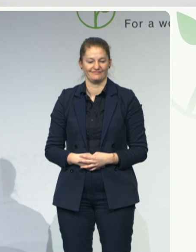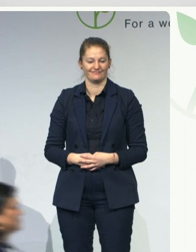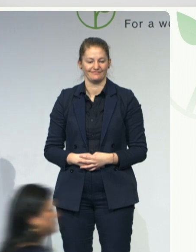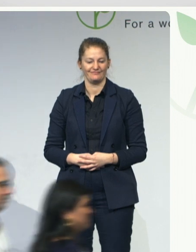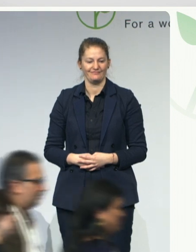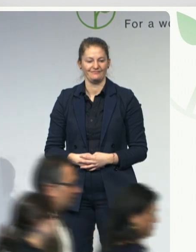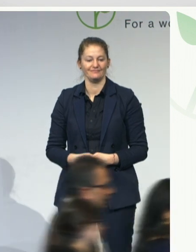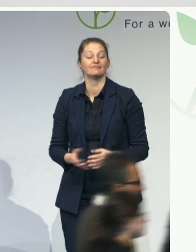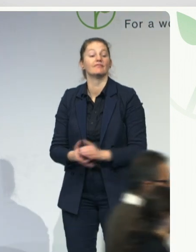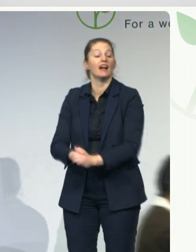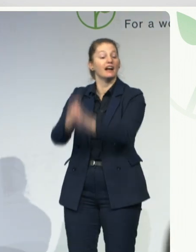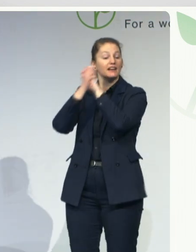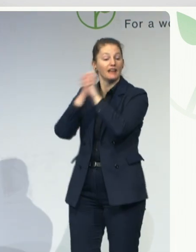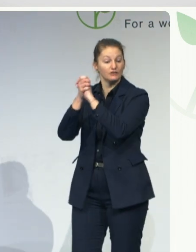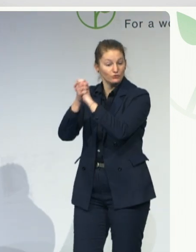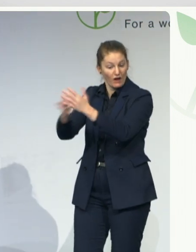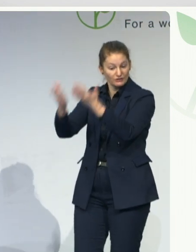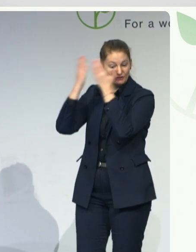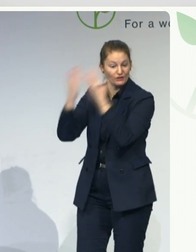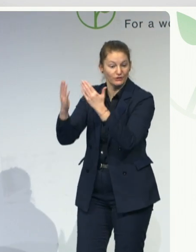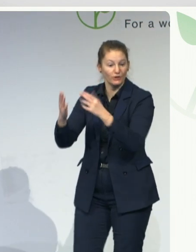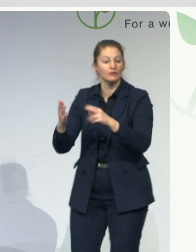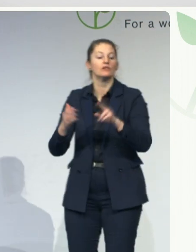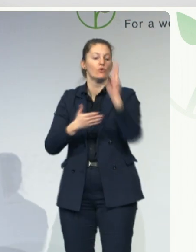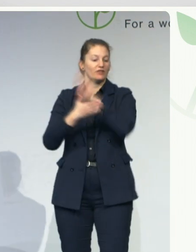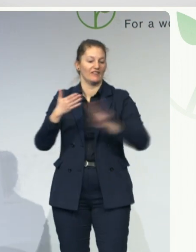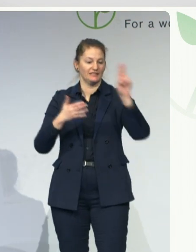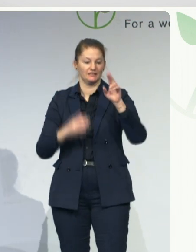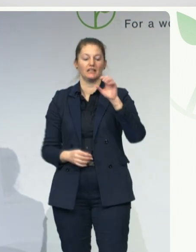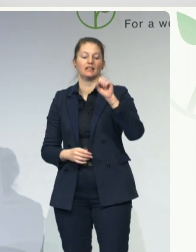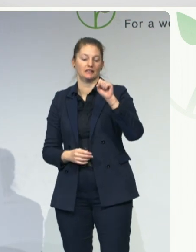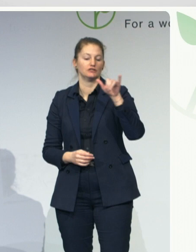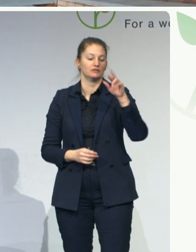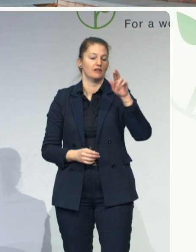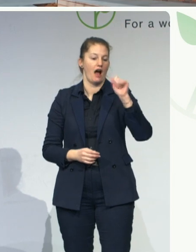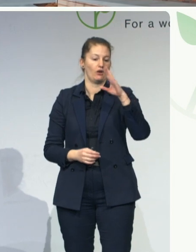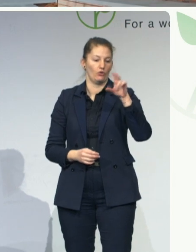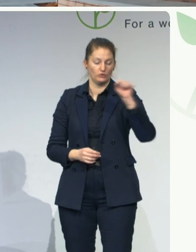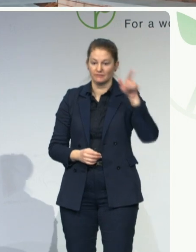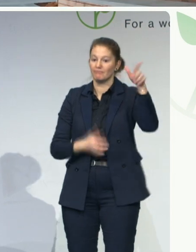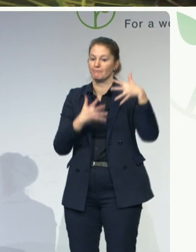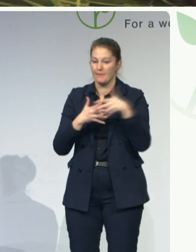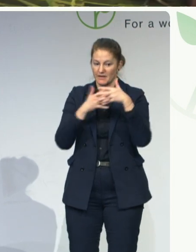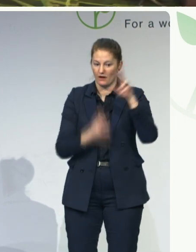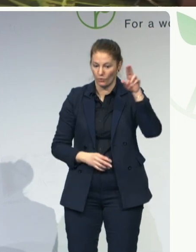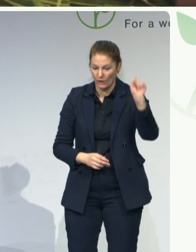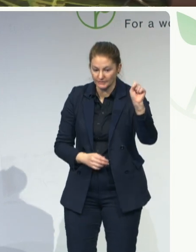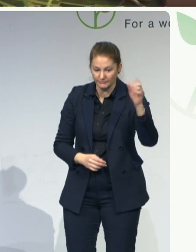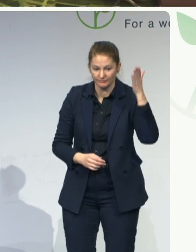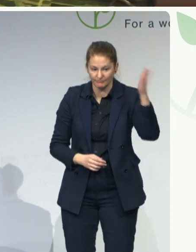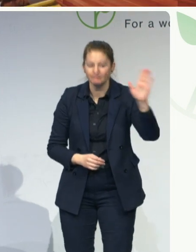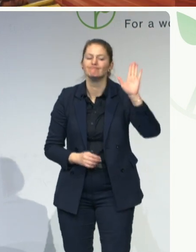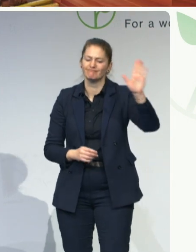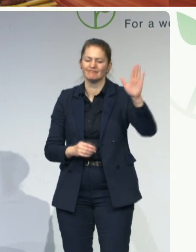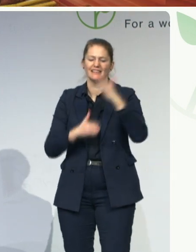Congratulations to Syracuse University from the United States for the Disability Law and Policy Program, DLPP. College